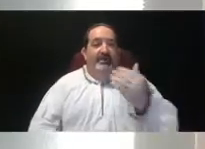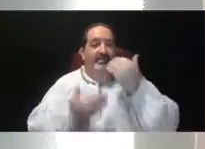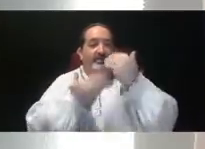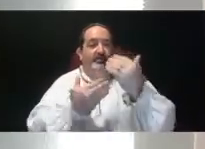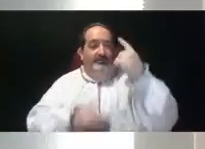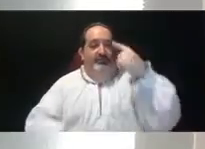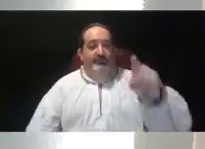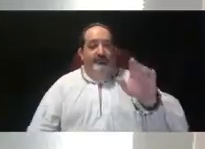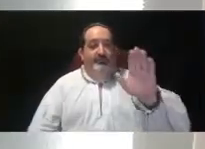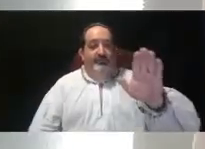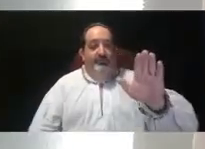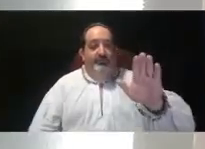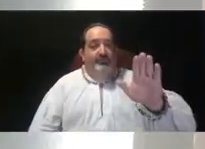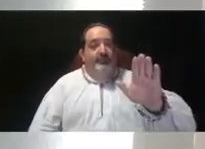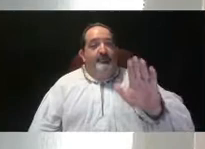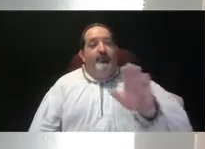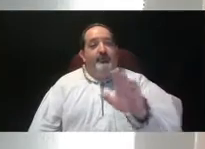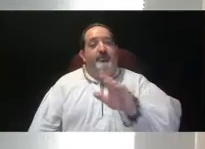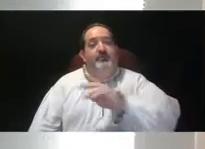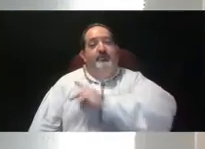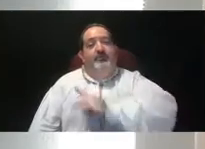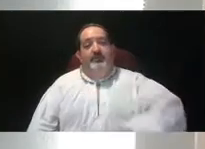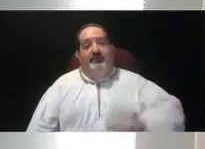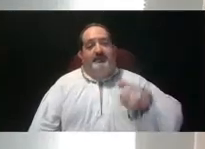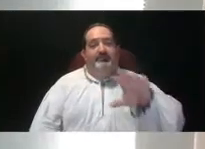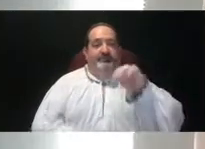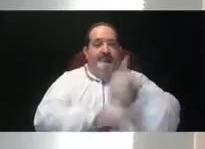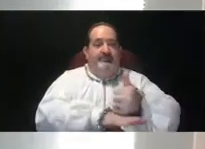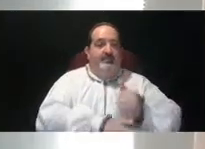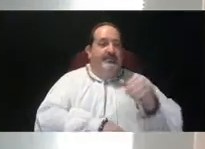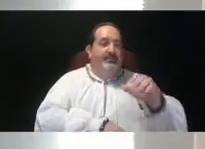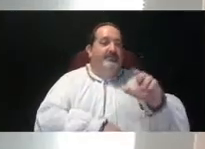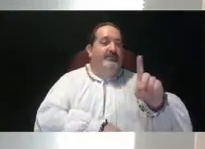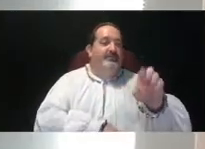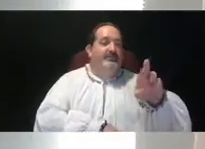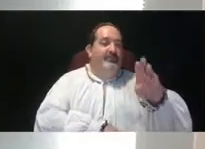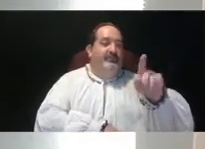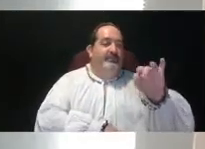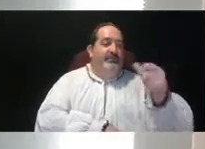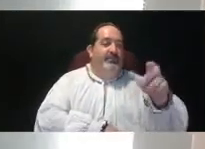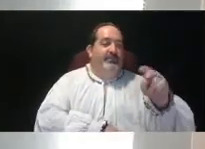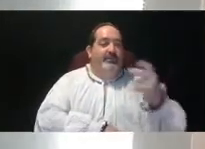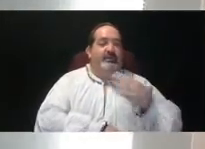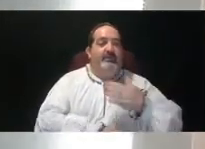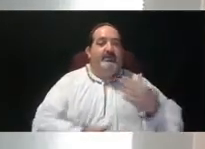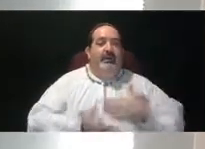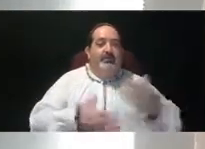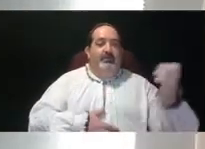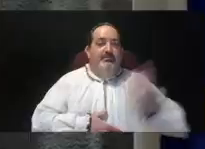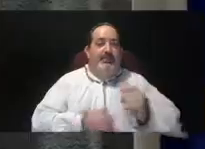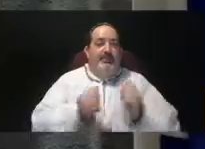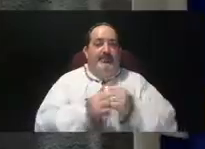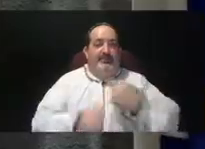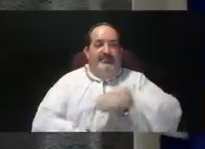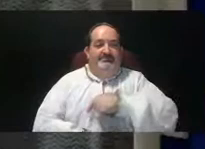Your Majesty for recreating Dreiburgen again. I'm glad that they're back around with us.